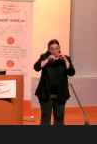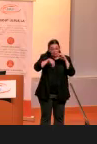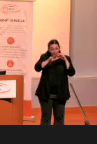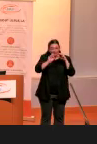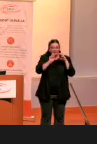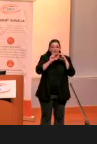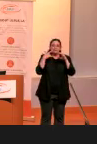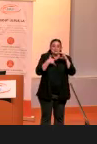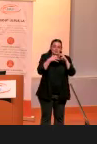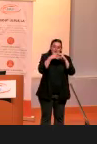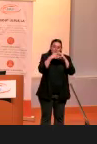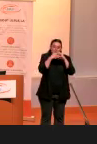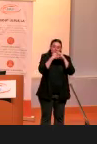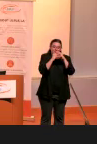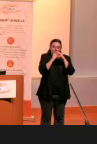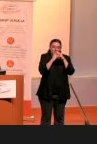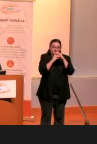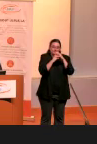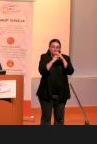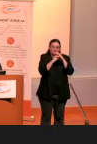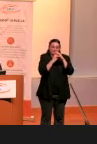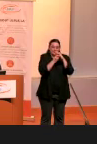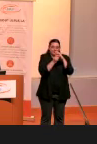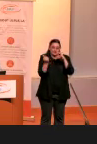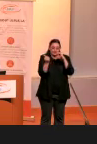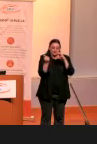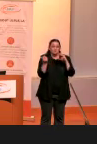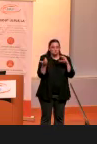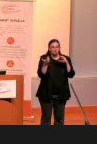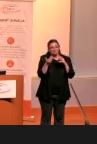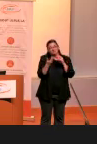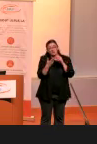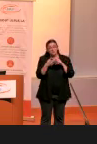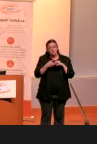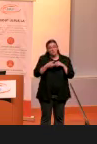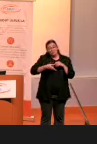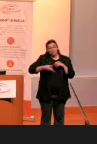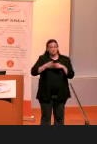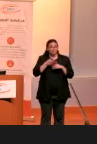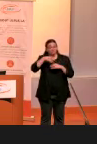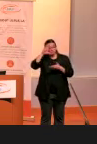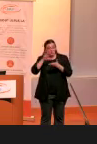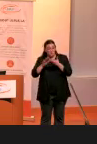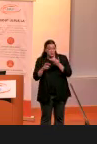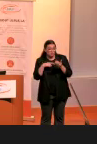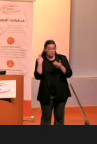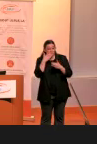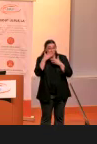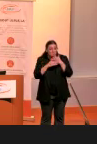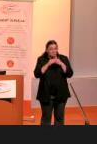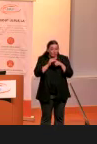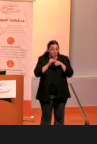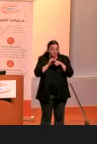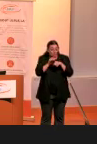So some of the reasons for that, again, I mentioned the decreased risk of blood clots on hydroxychloroquine. There also are